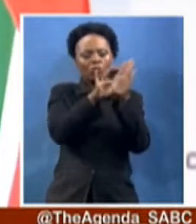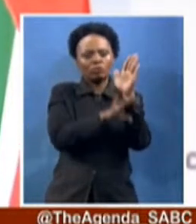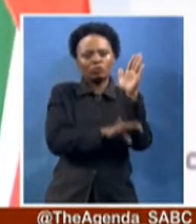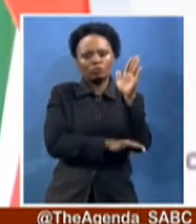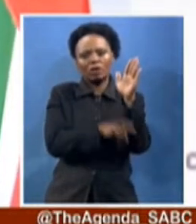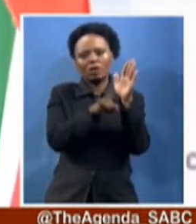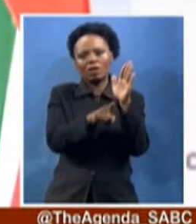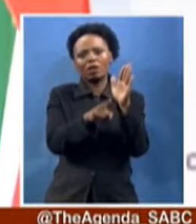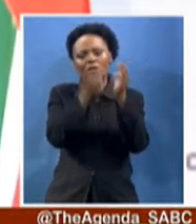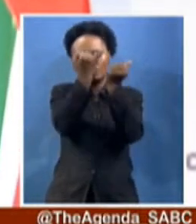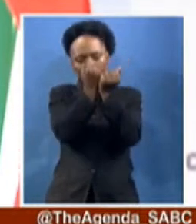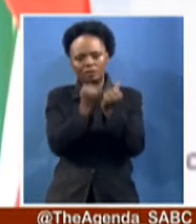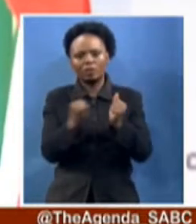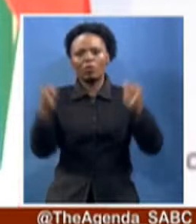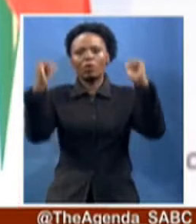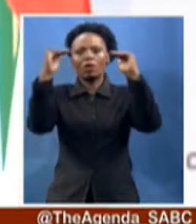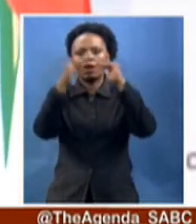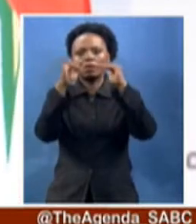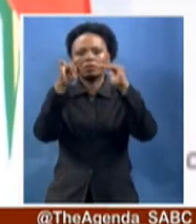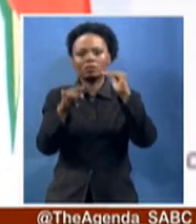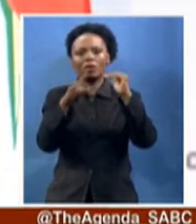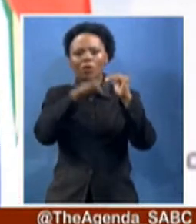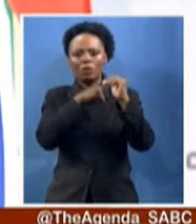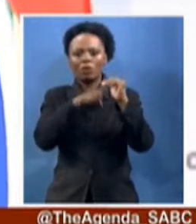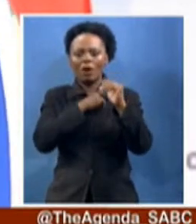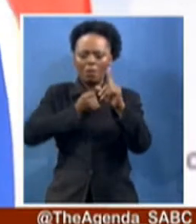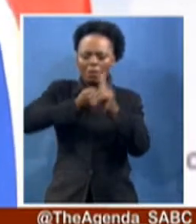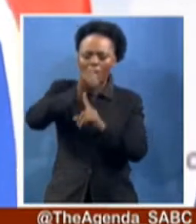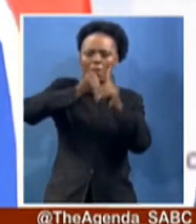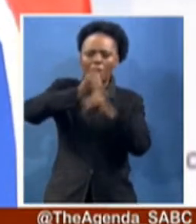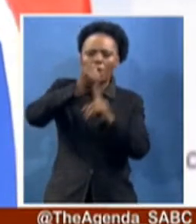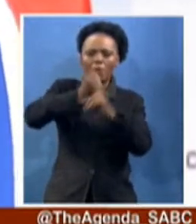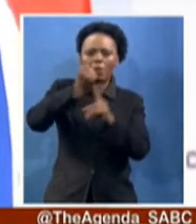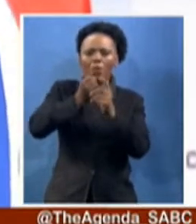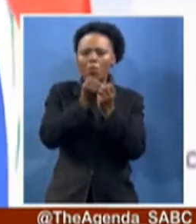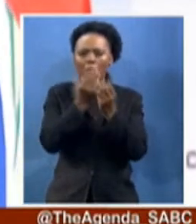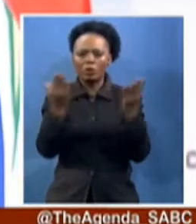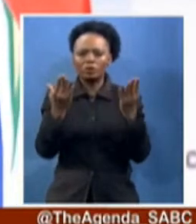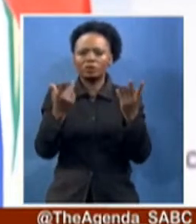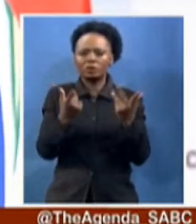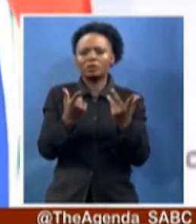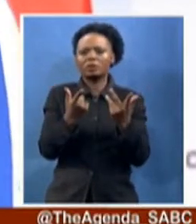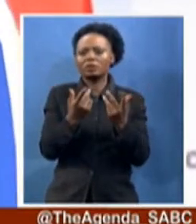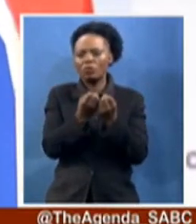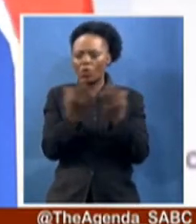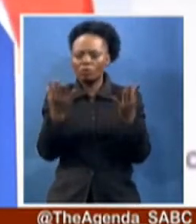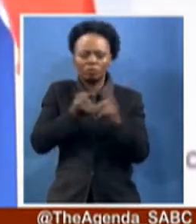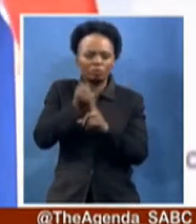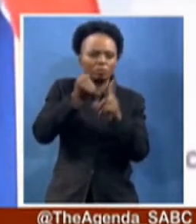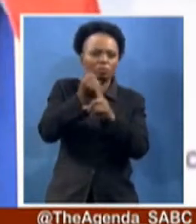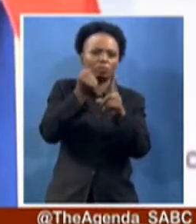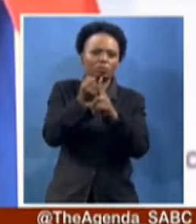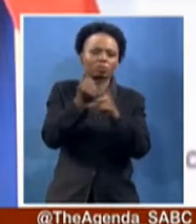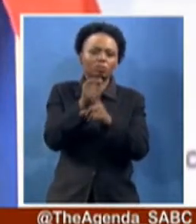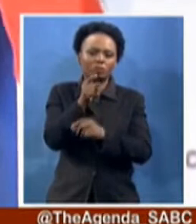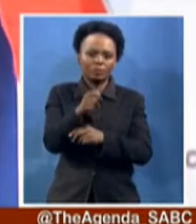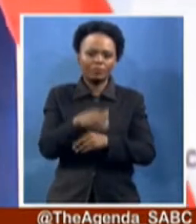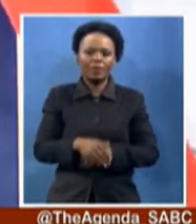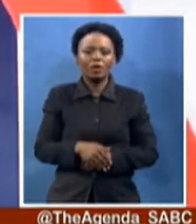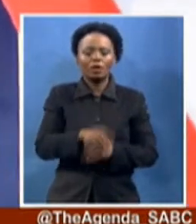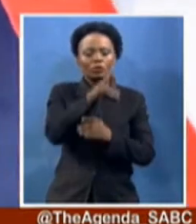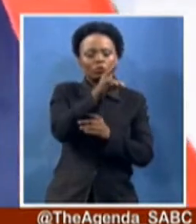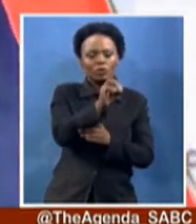countless sacrifices made. The 2021 Freedom Day is